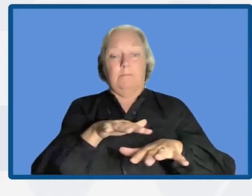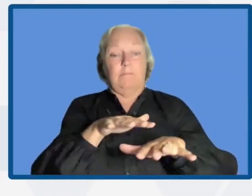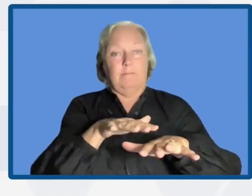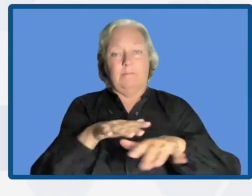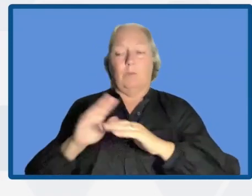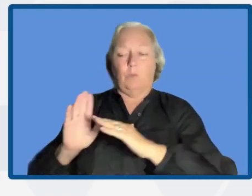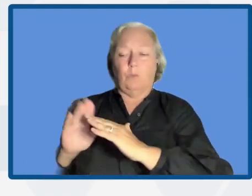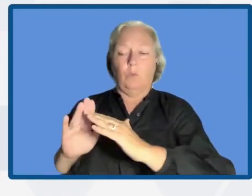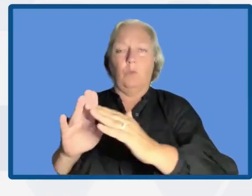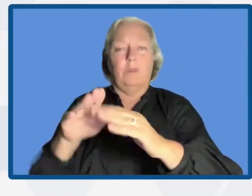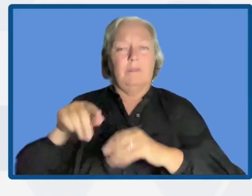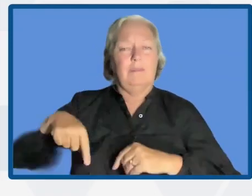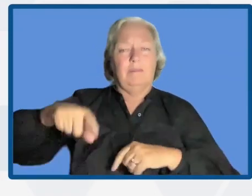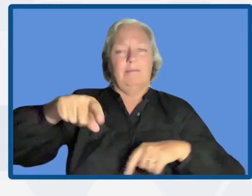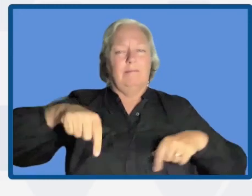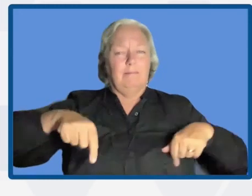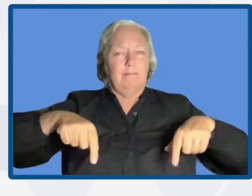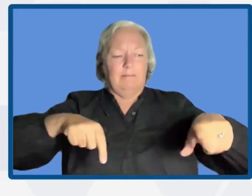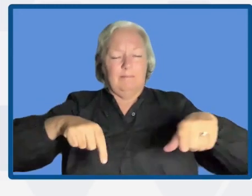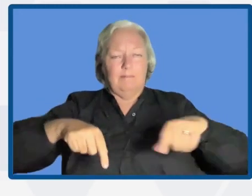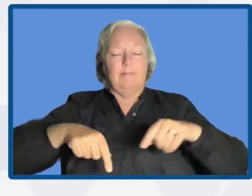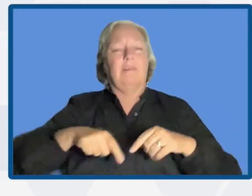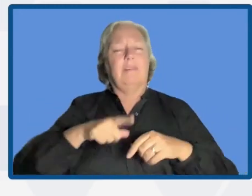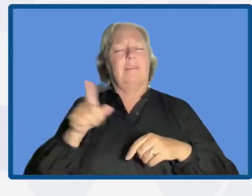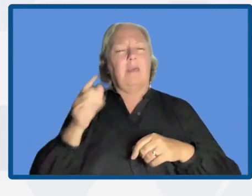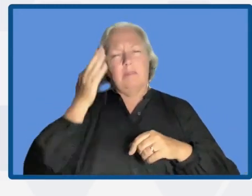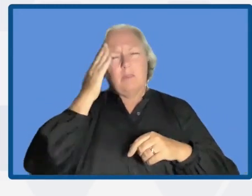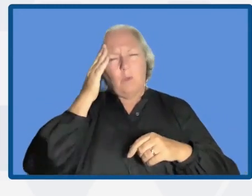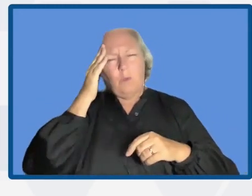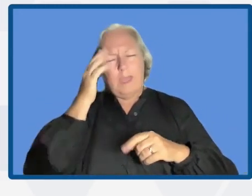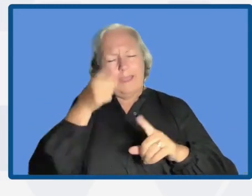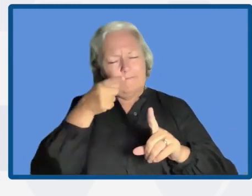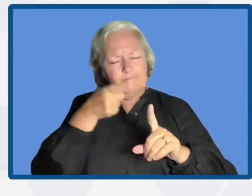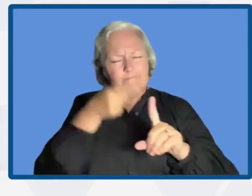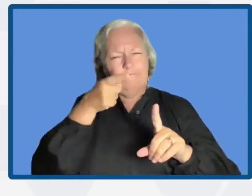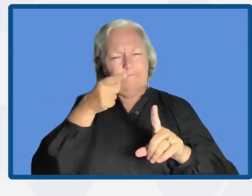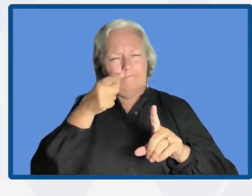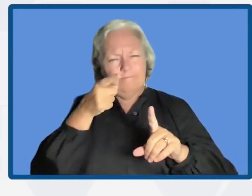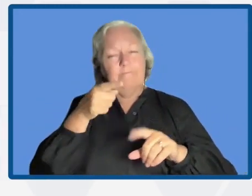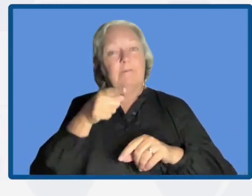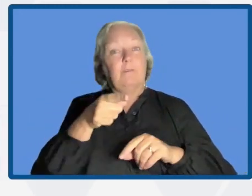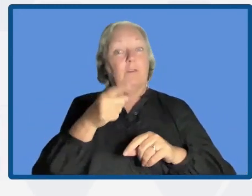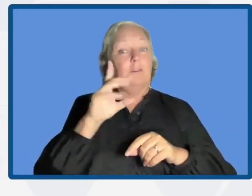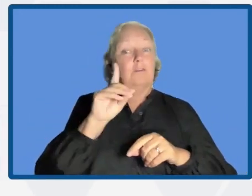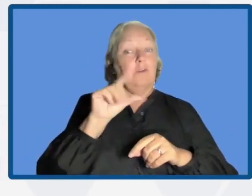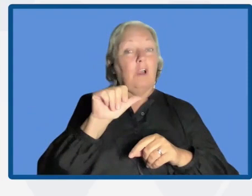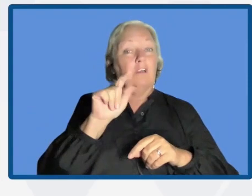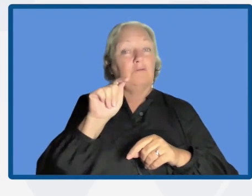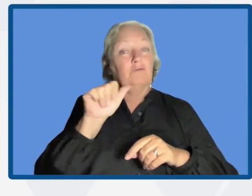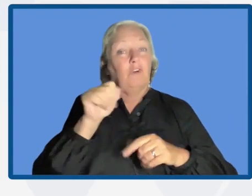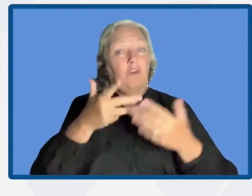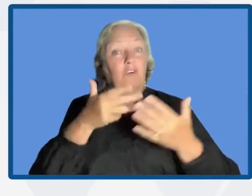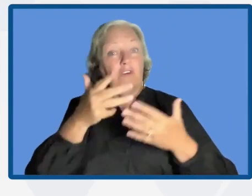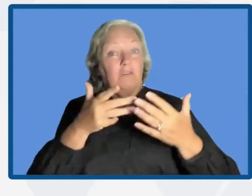can confirm how exact, how accurate these data are, and whether our forecasts